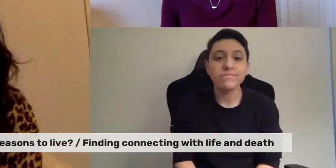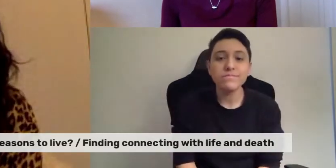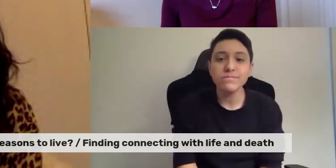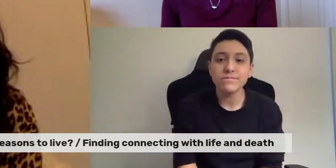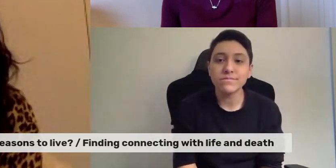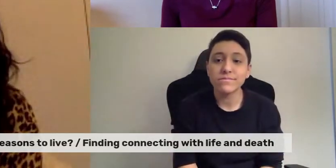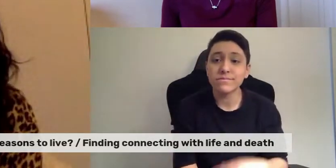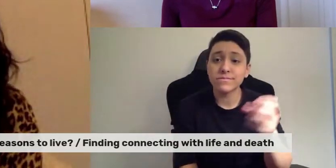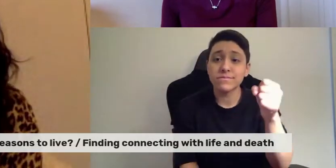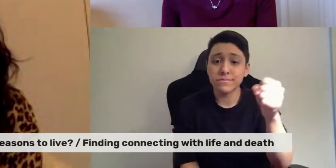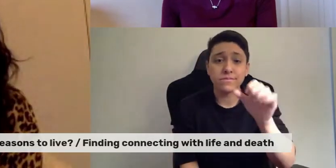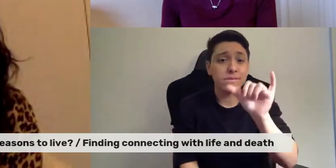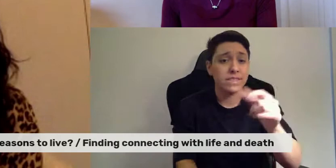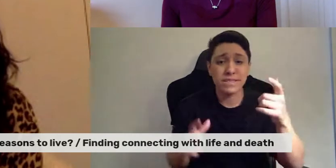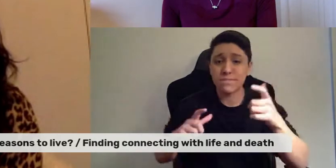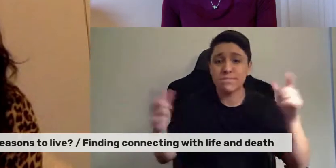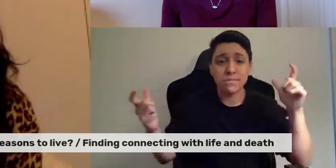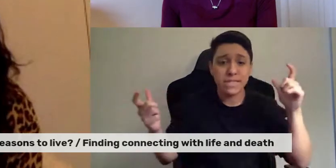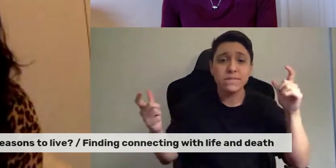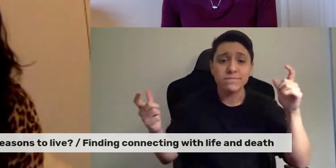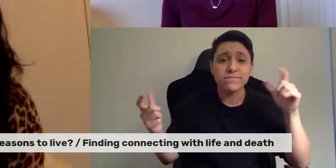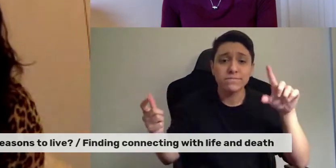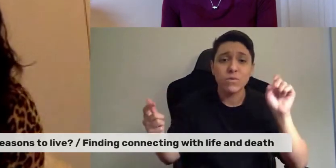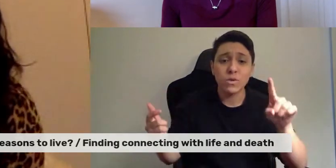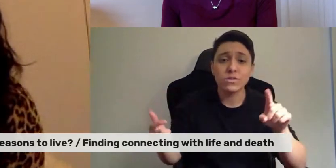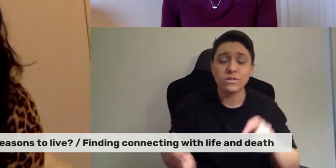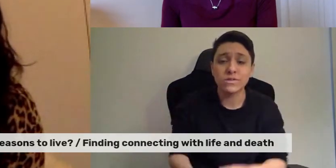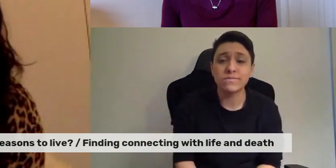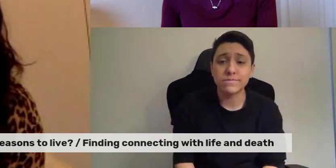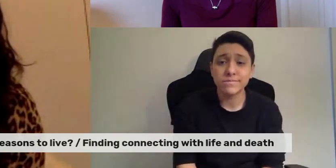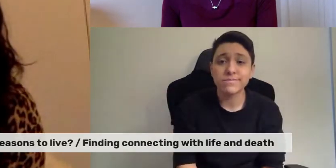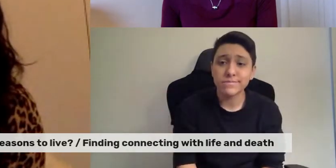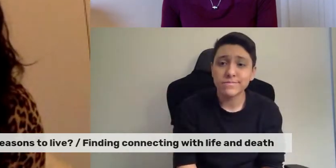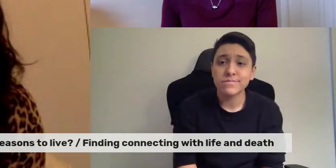Yeah, that's a big question, isn't it?